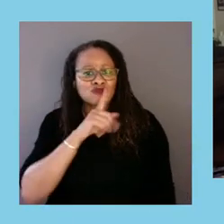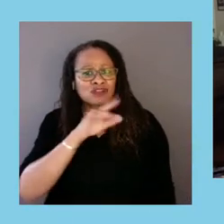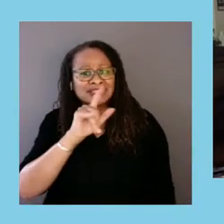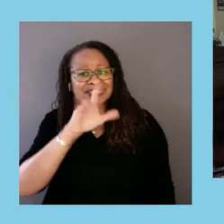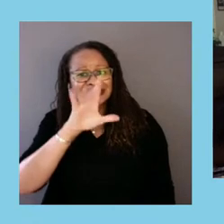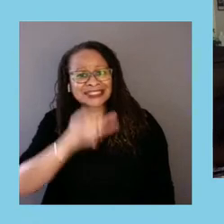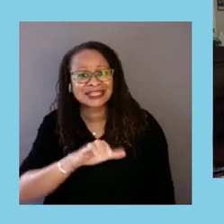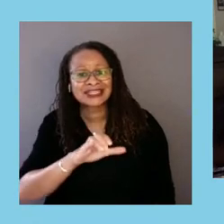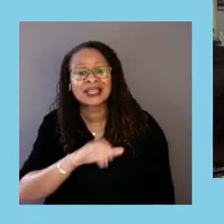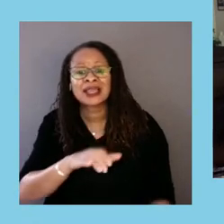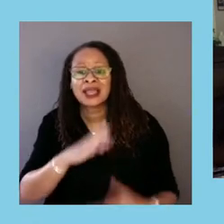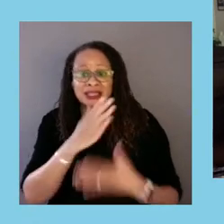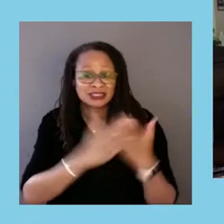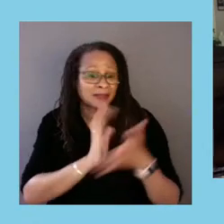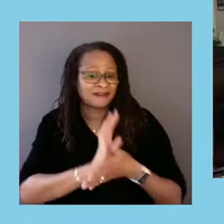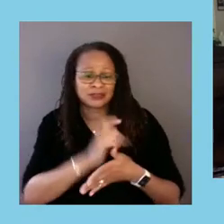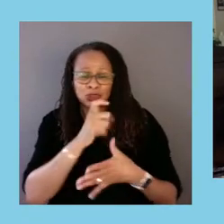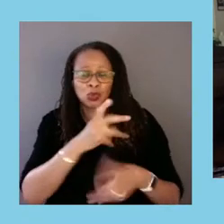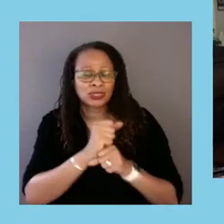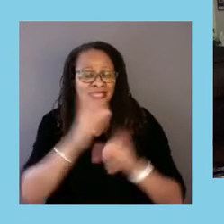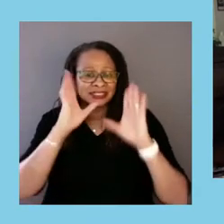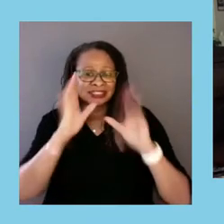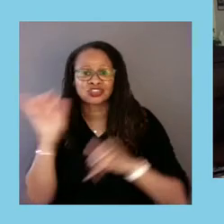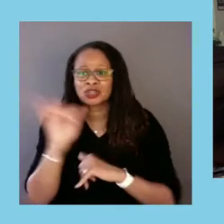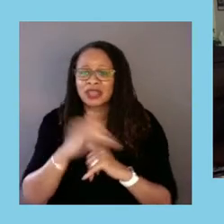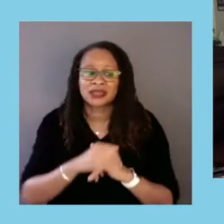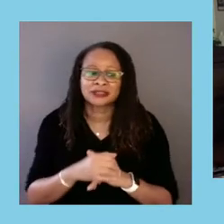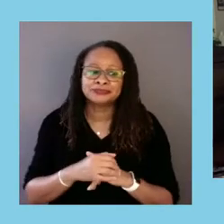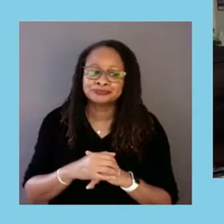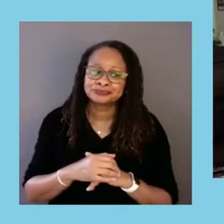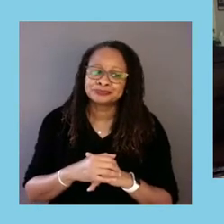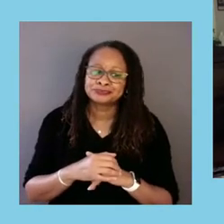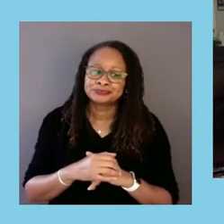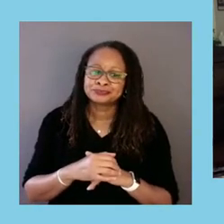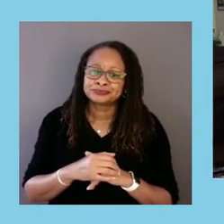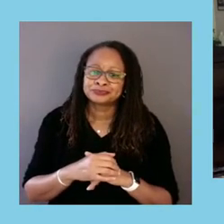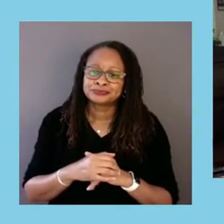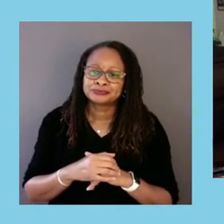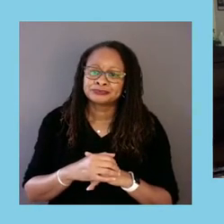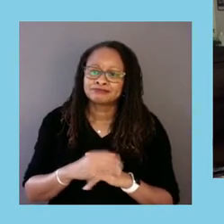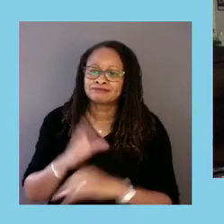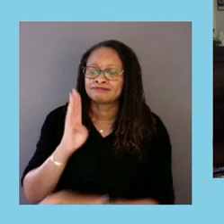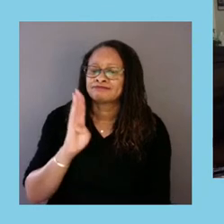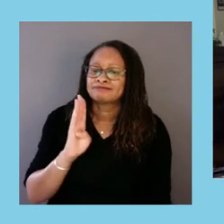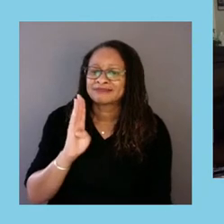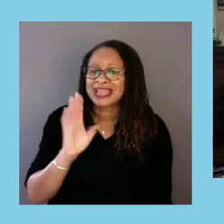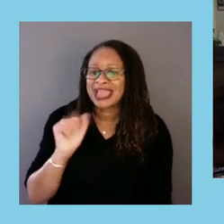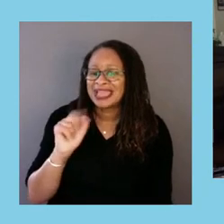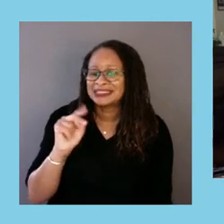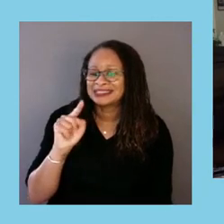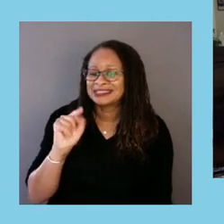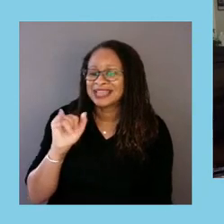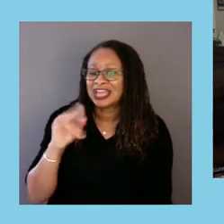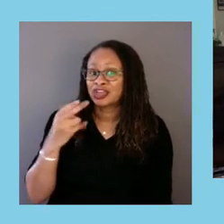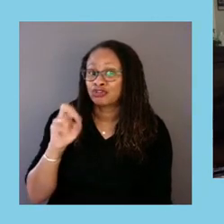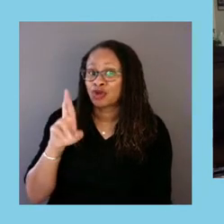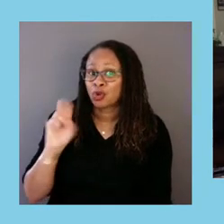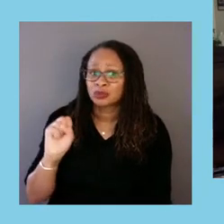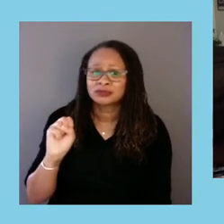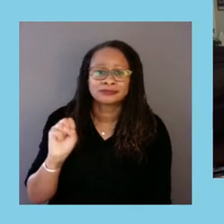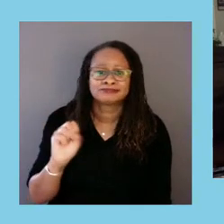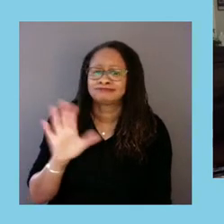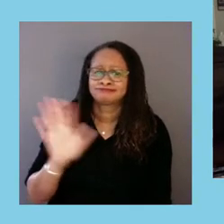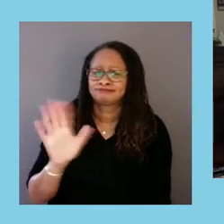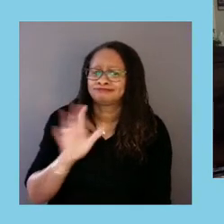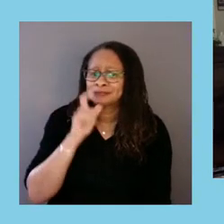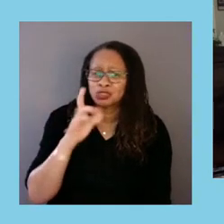that don't get the attention, like biopics of anti-heroes. They don't, right? So you have to be realistic. If you're making that